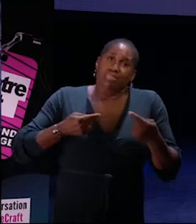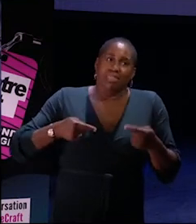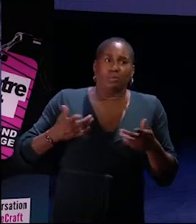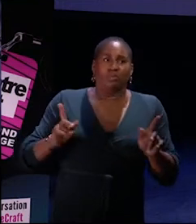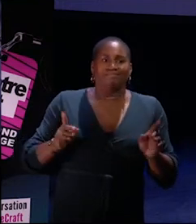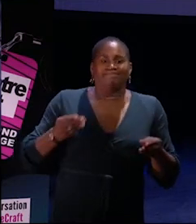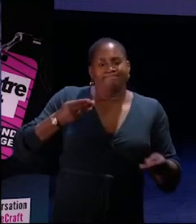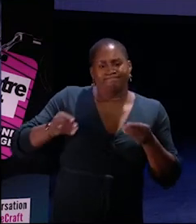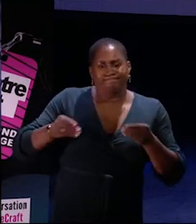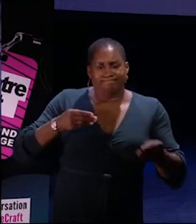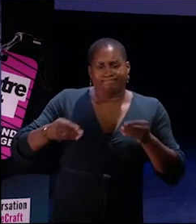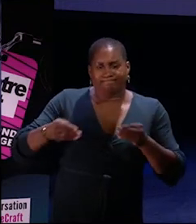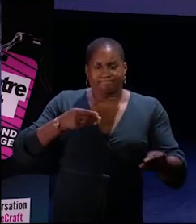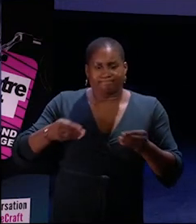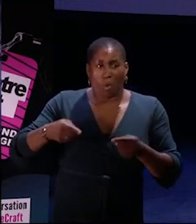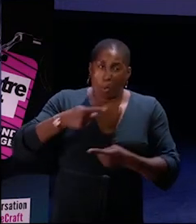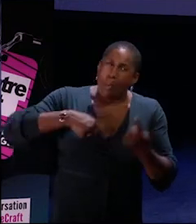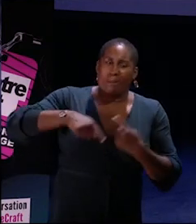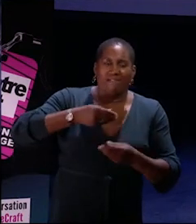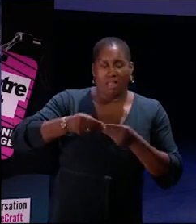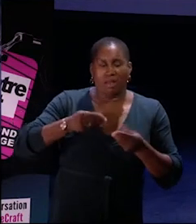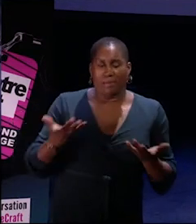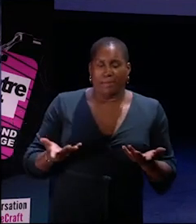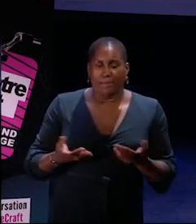they do, because we are so flexible.